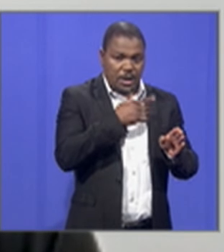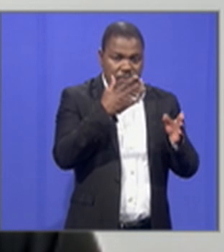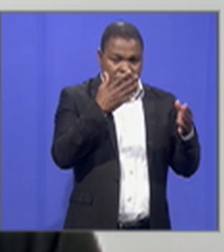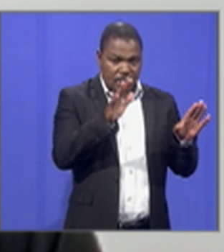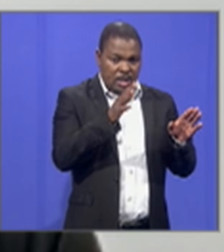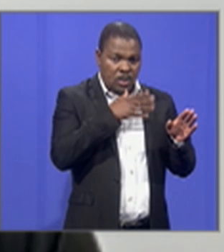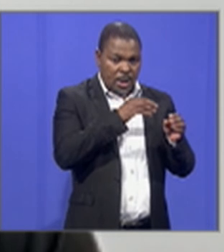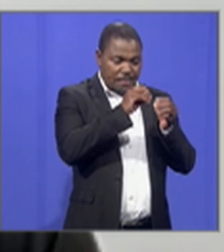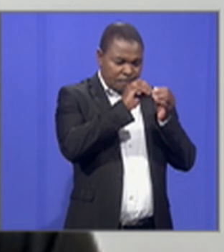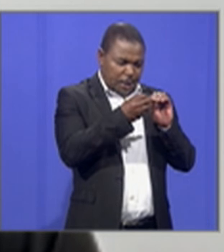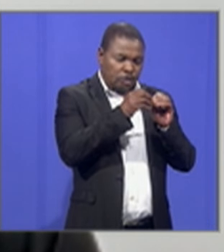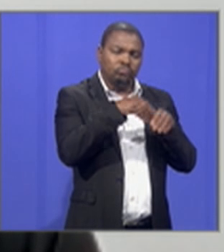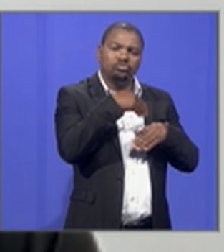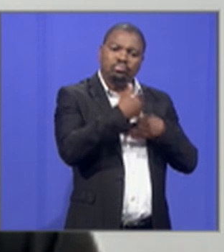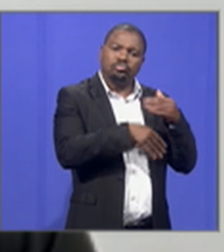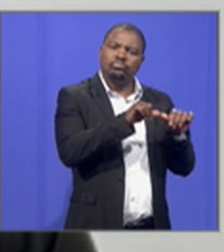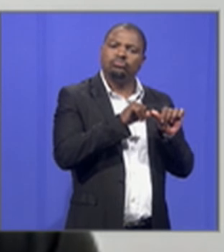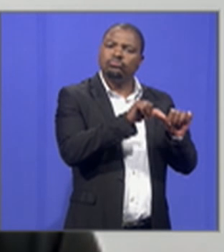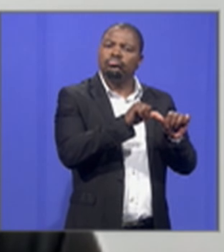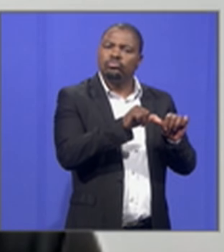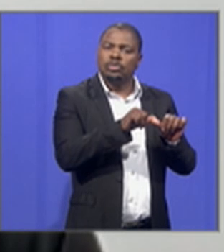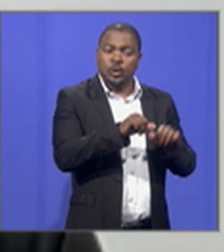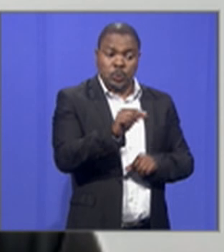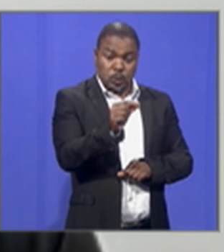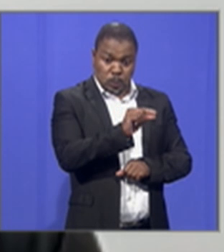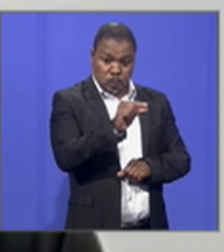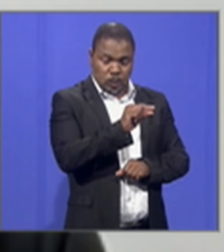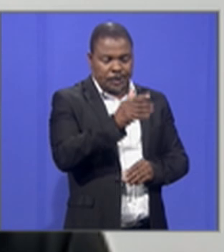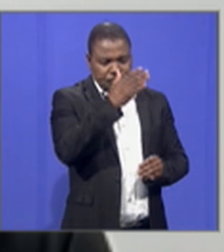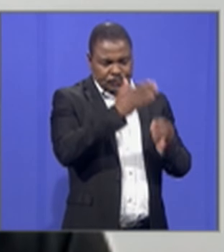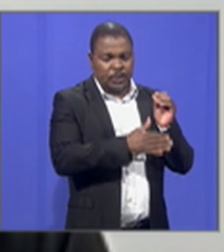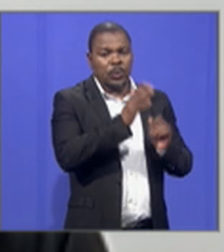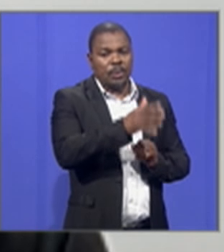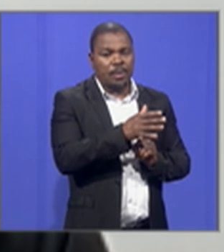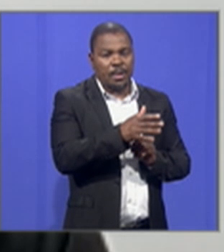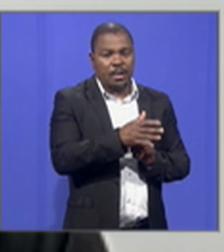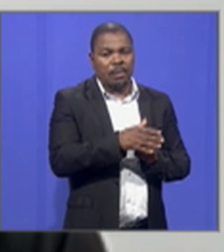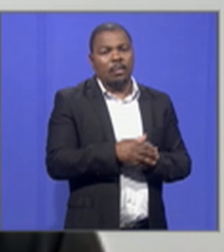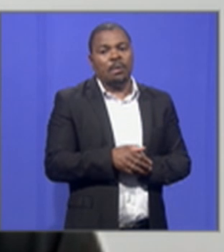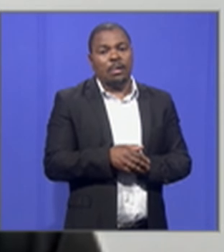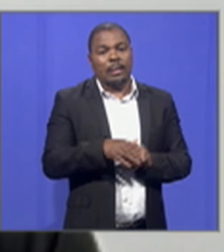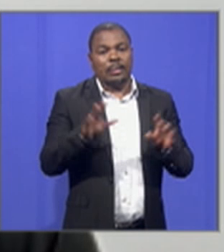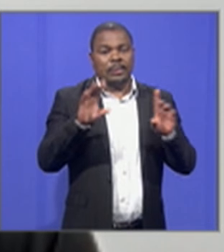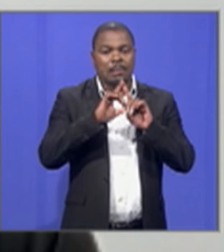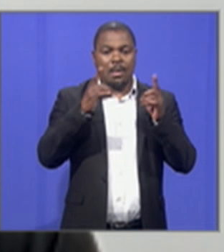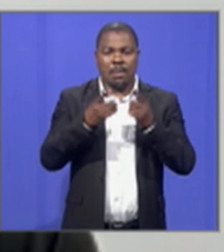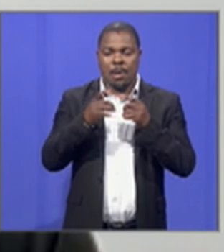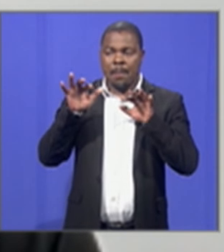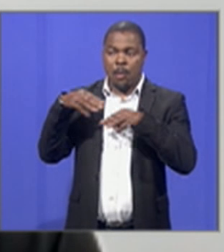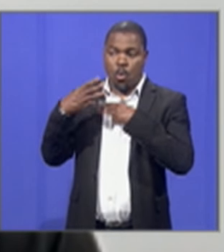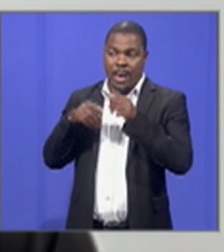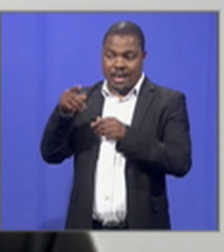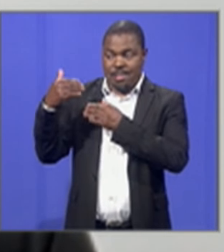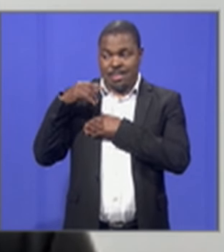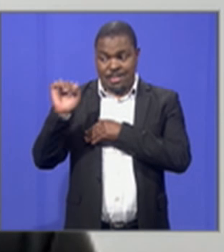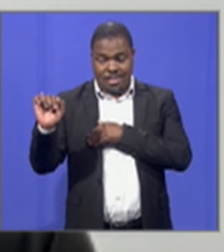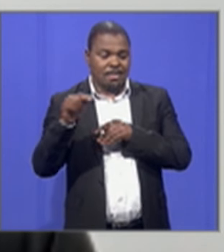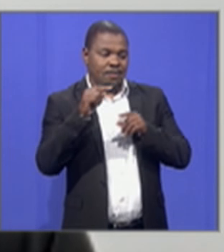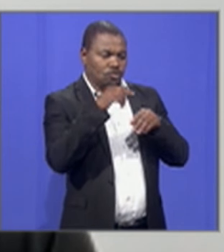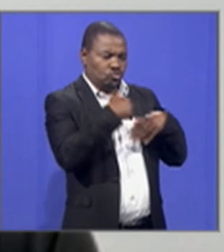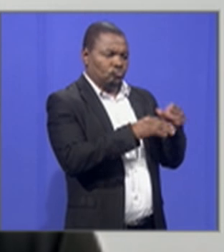gare ba e šoma ebile go se go e kae batho ba fetša e ka fase ga kgoro ya gešo ya public works ye le gore